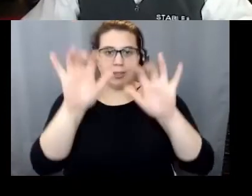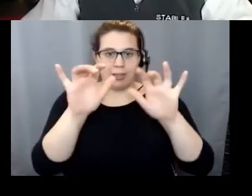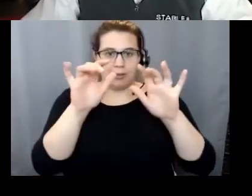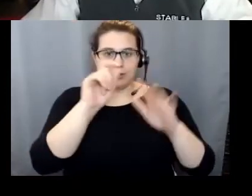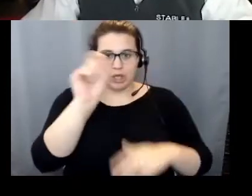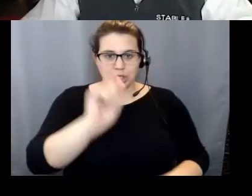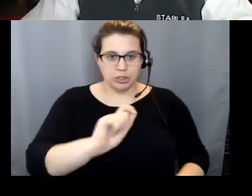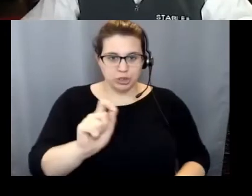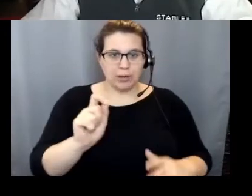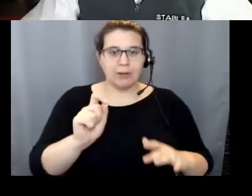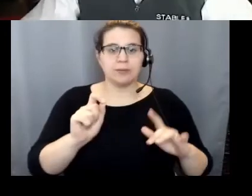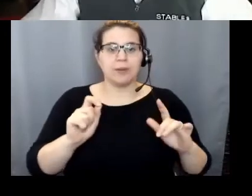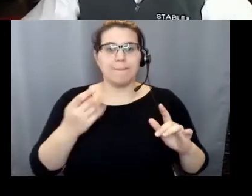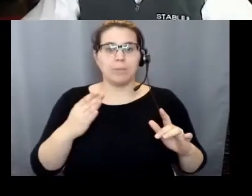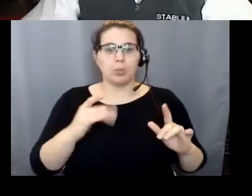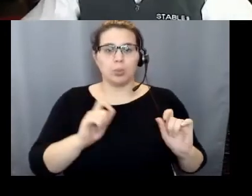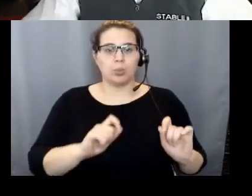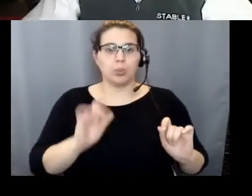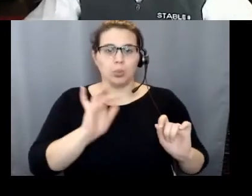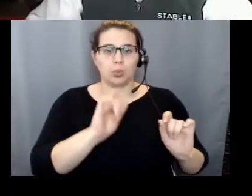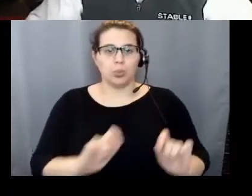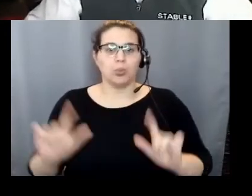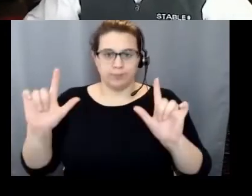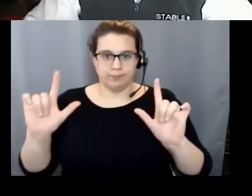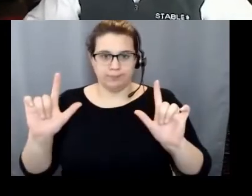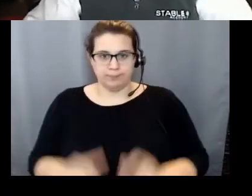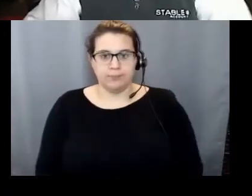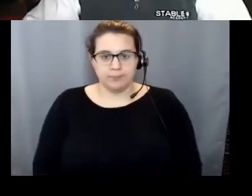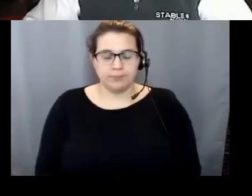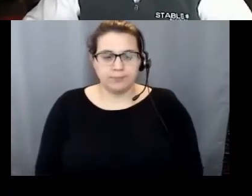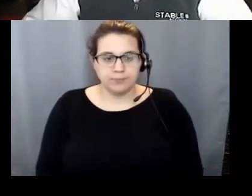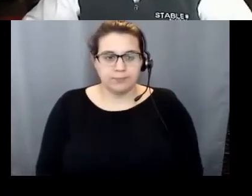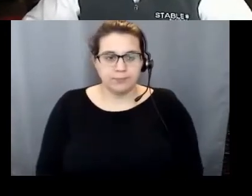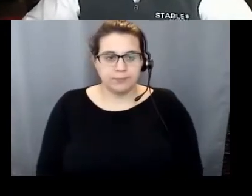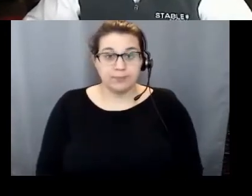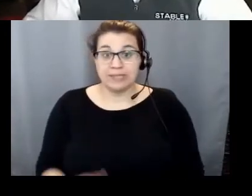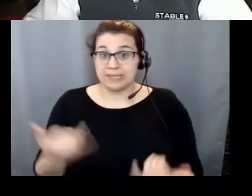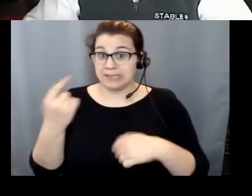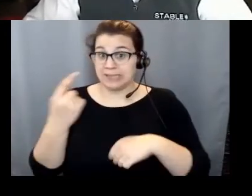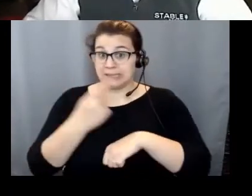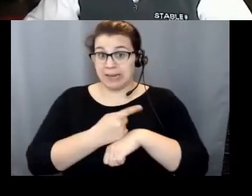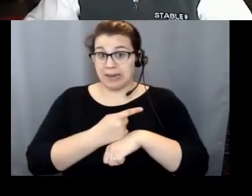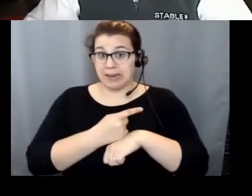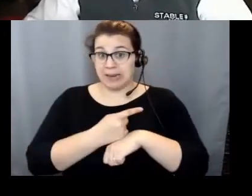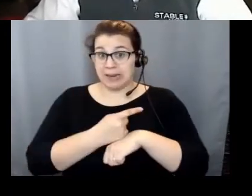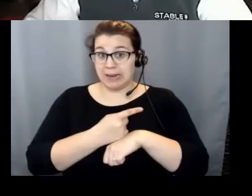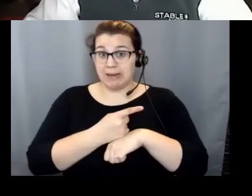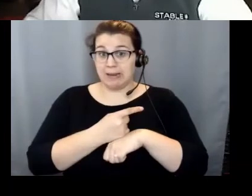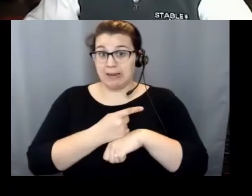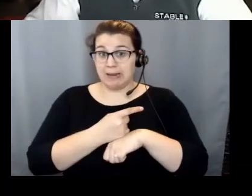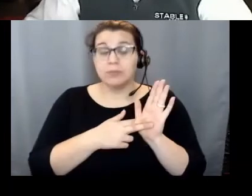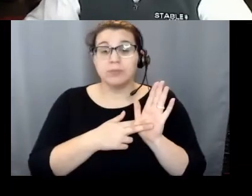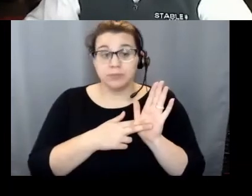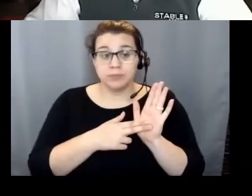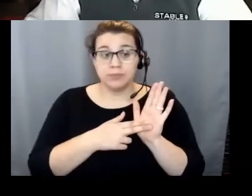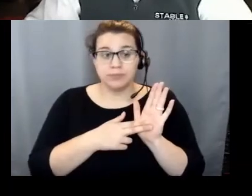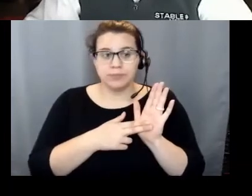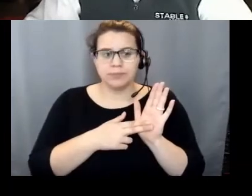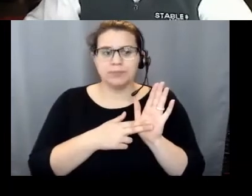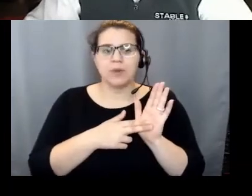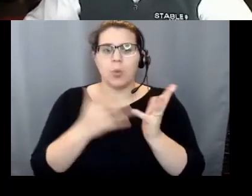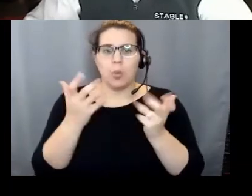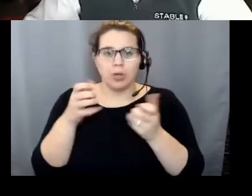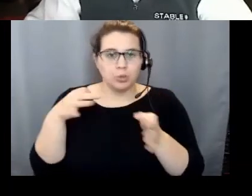the next part of the enrollment. Our enrollment today will be looking at primarily a